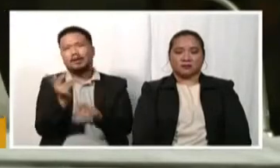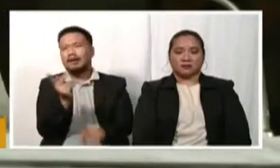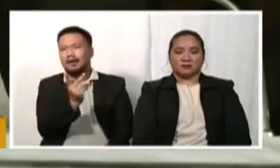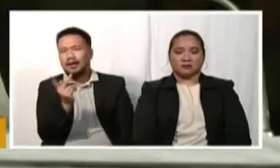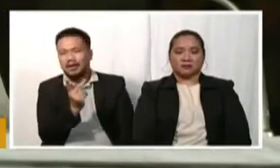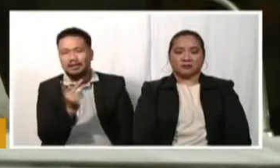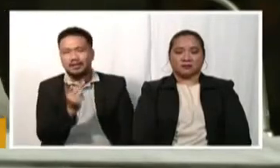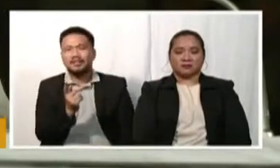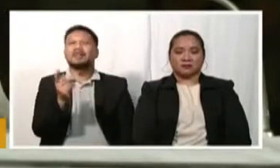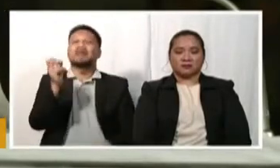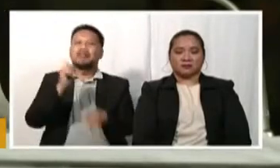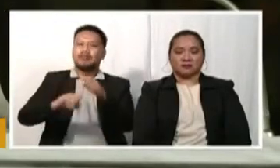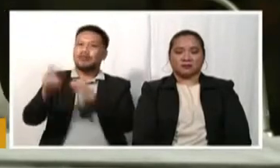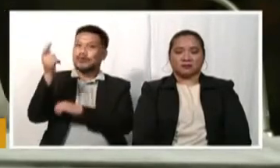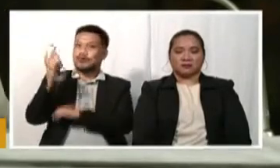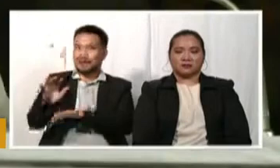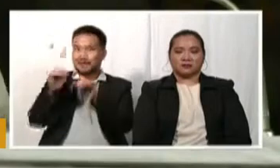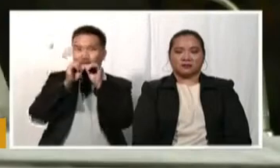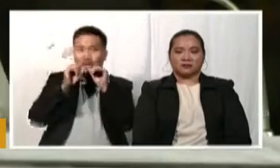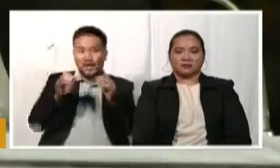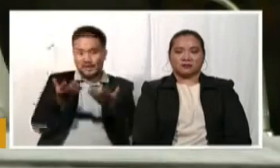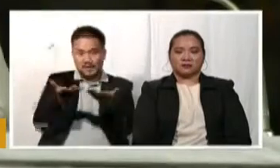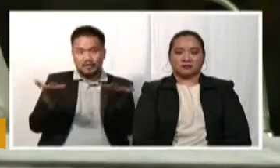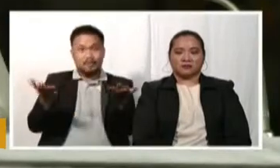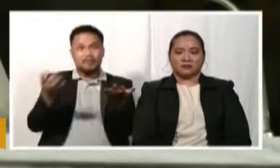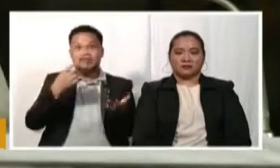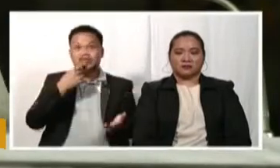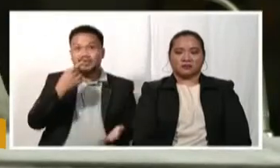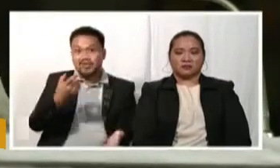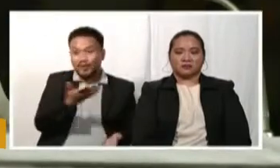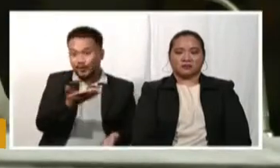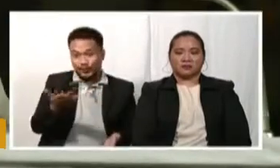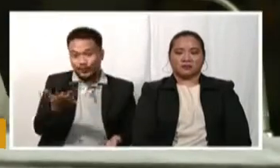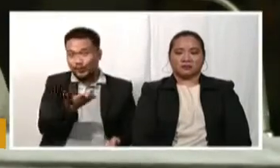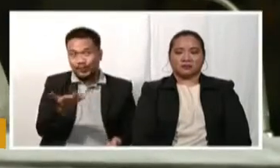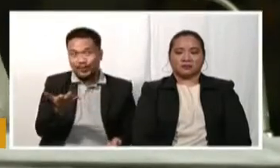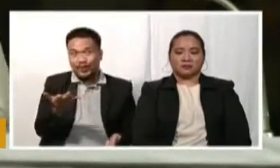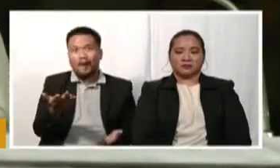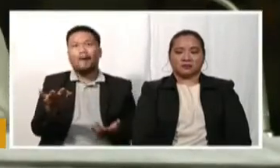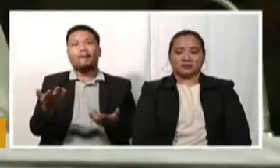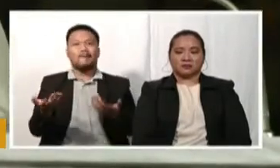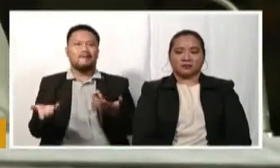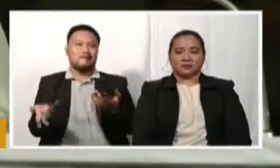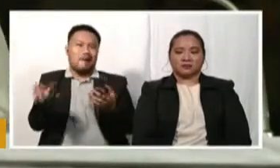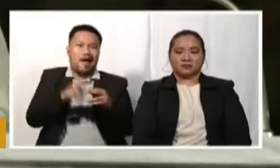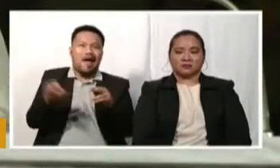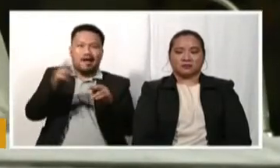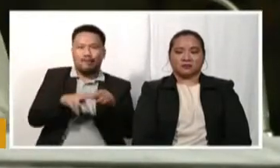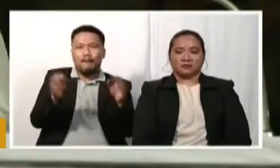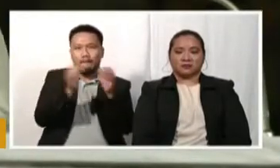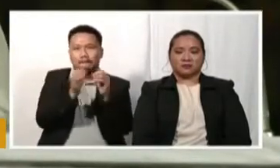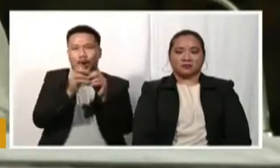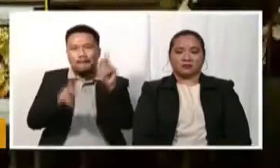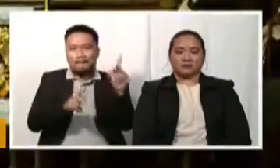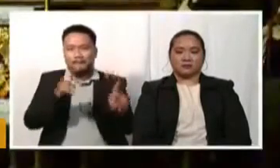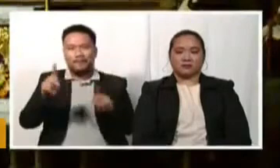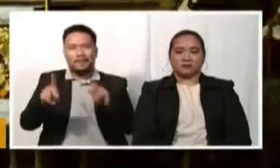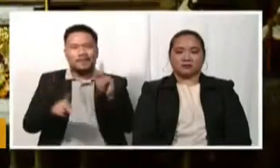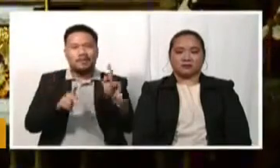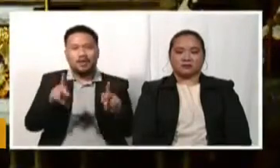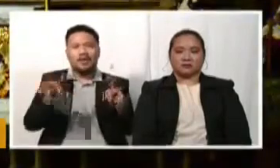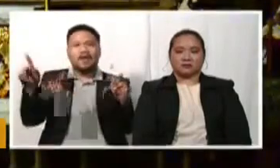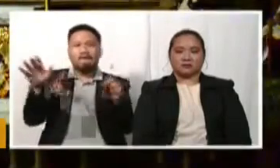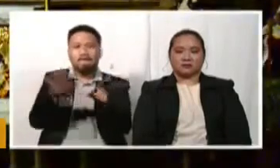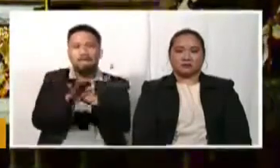God blessed them, saying, Be fertile and multiply. Fill